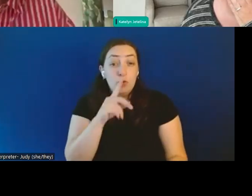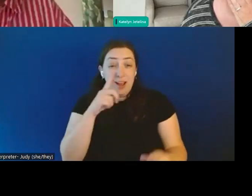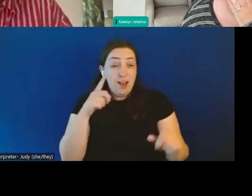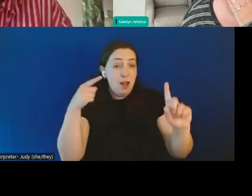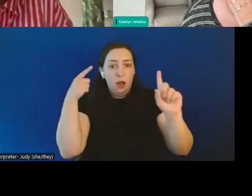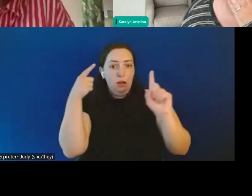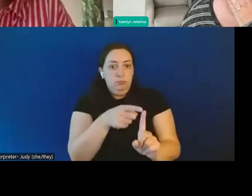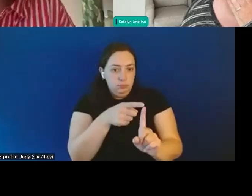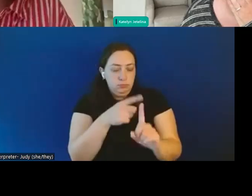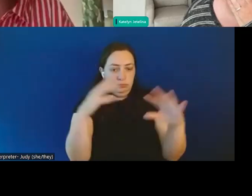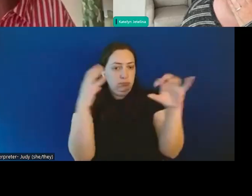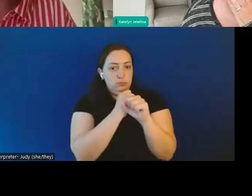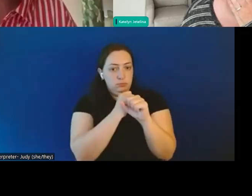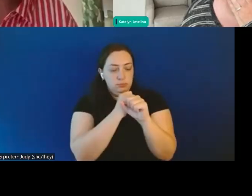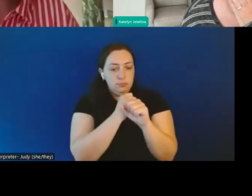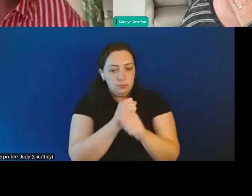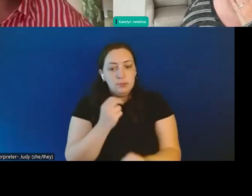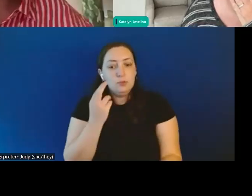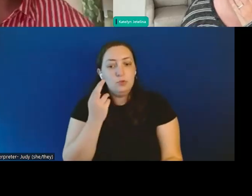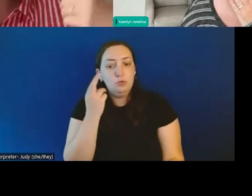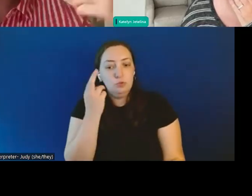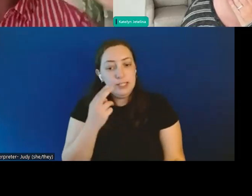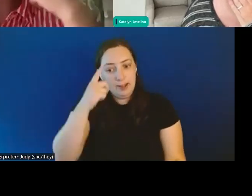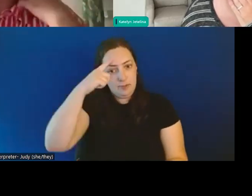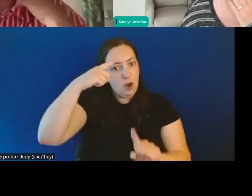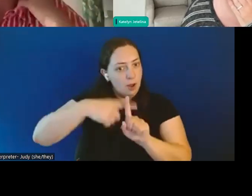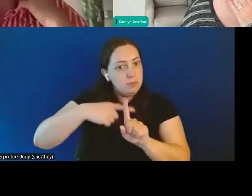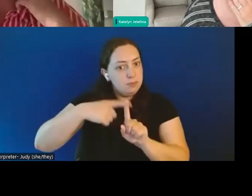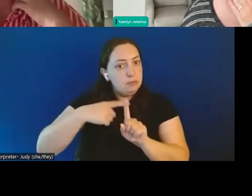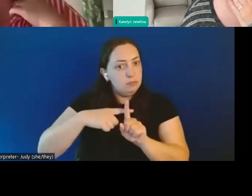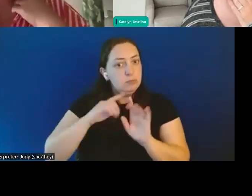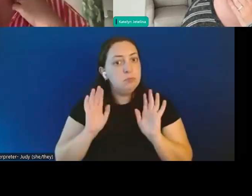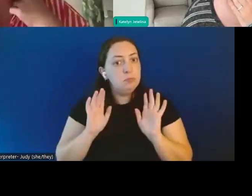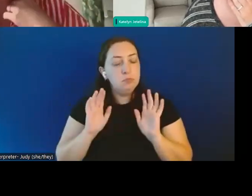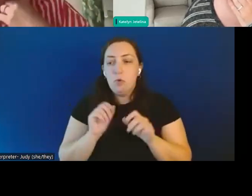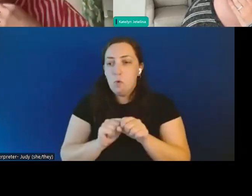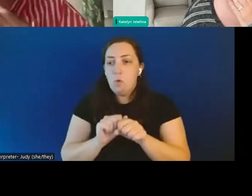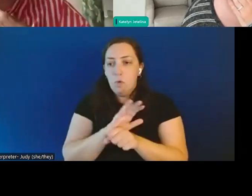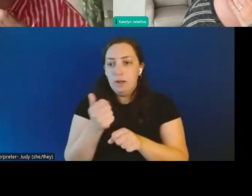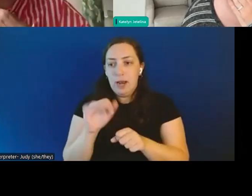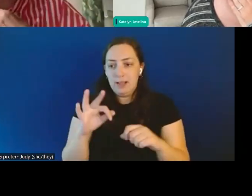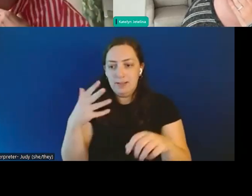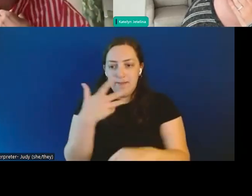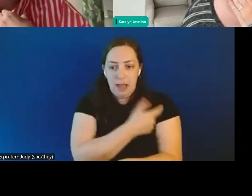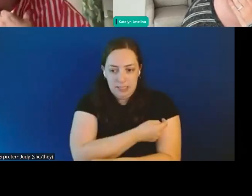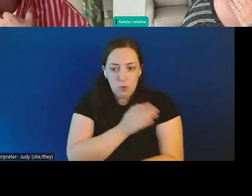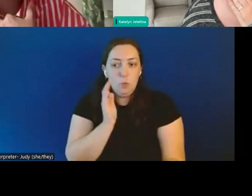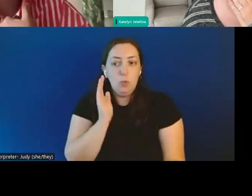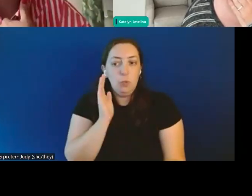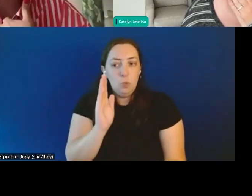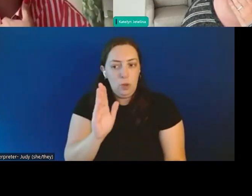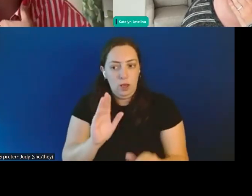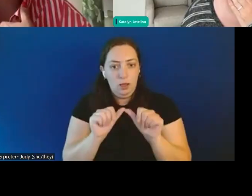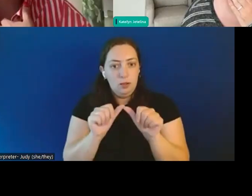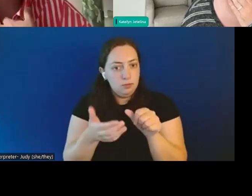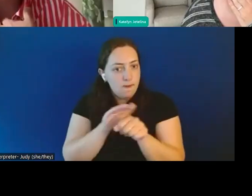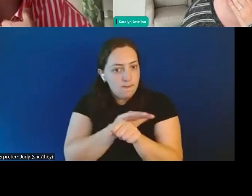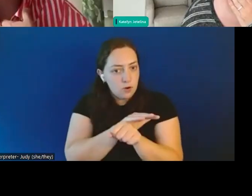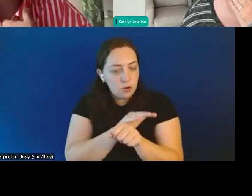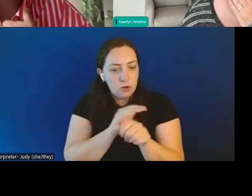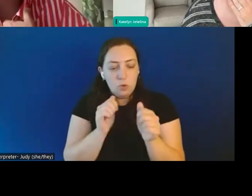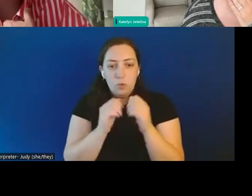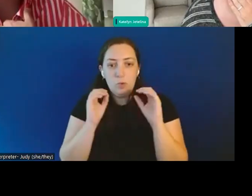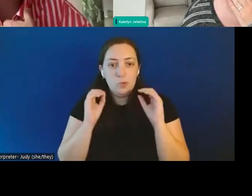say there is reason for optimism that COVID-19 vaccines will remain covered without